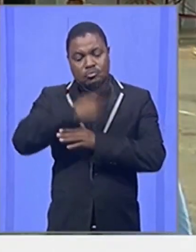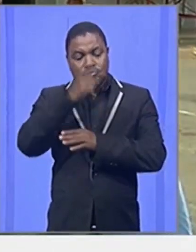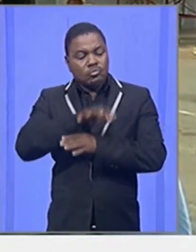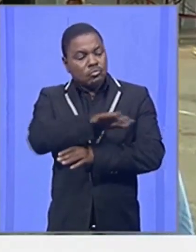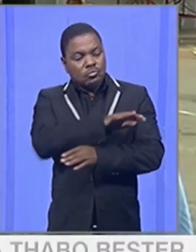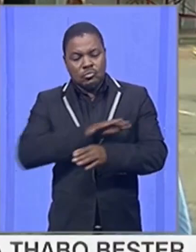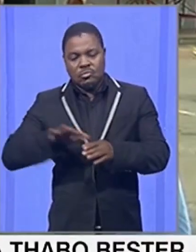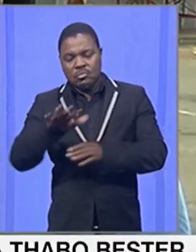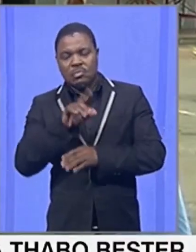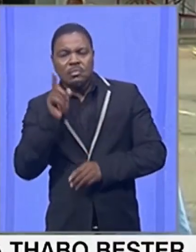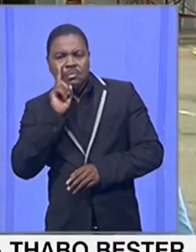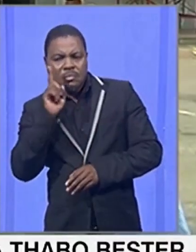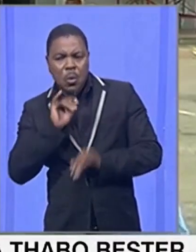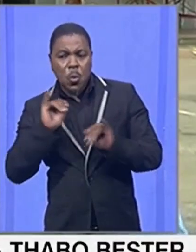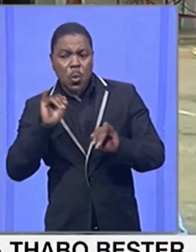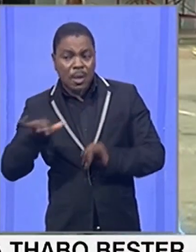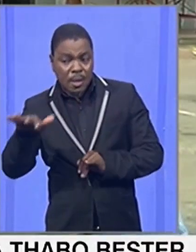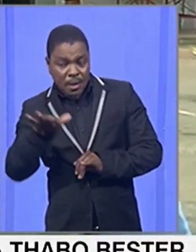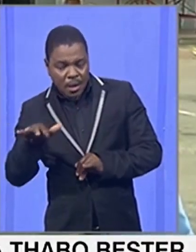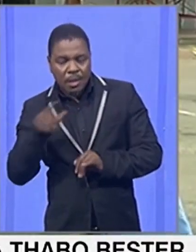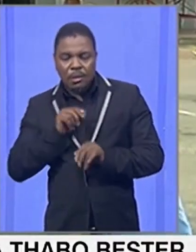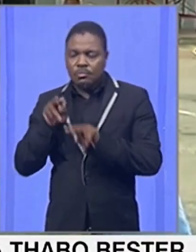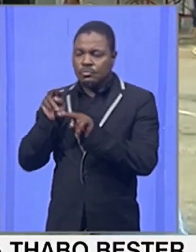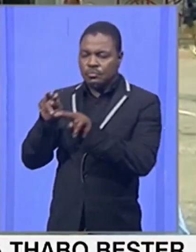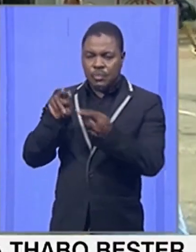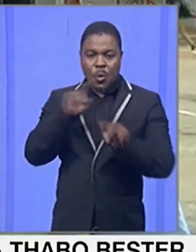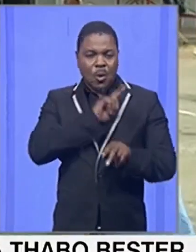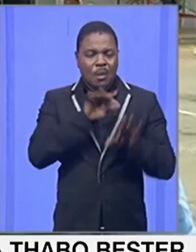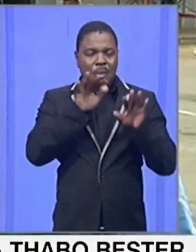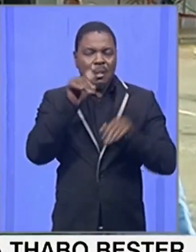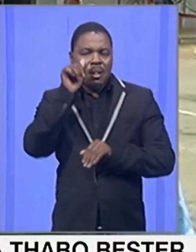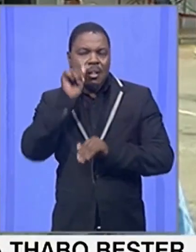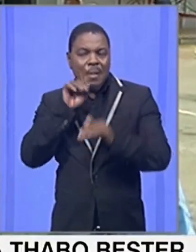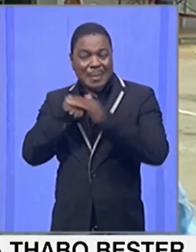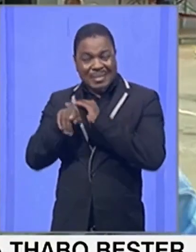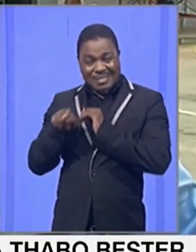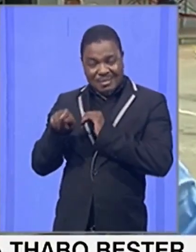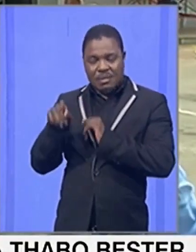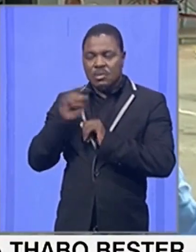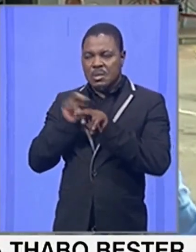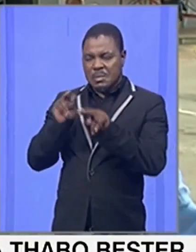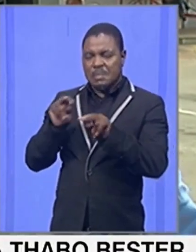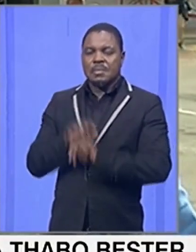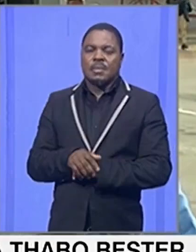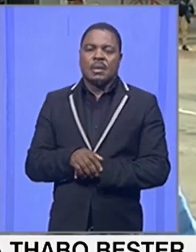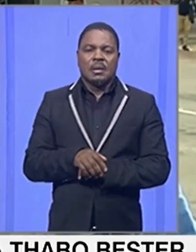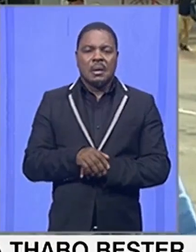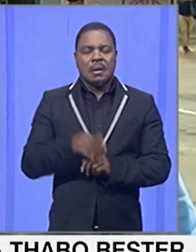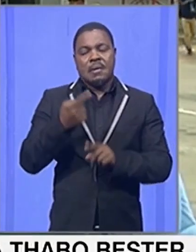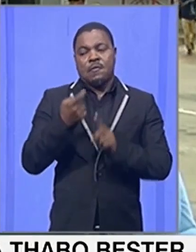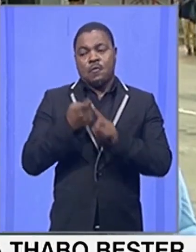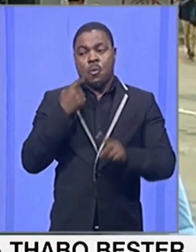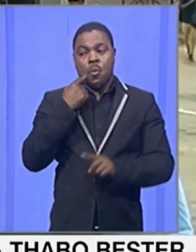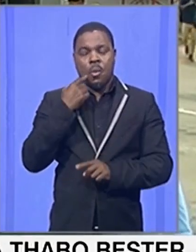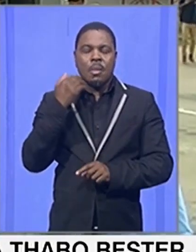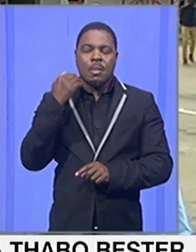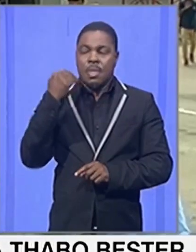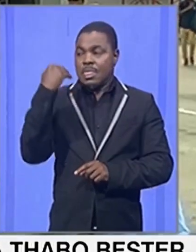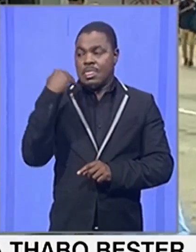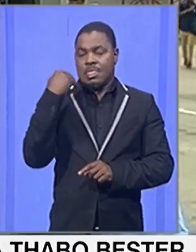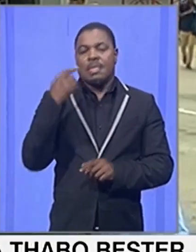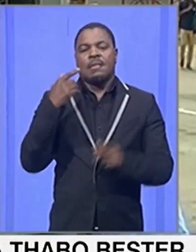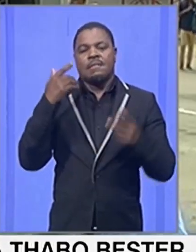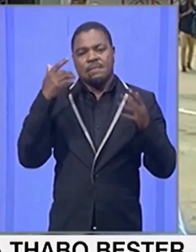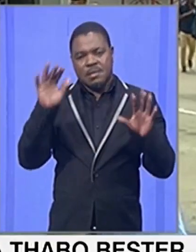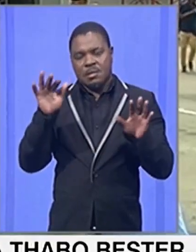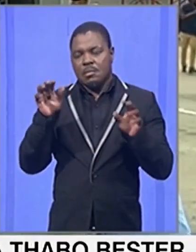take care of the vulnerable areas where we know people always come through illegally. So on that basis, we have deployed them there from yesterday. And as of yesterday,